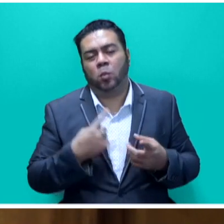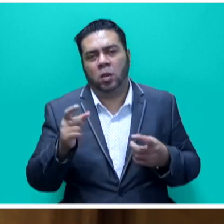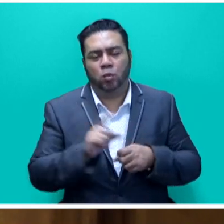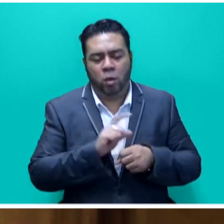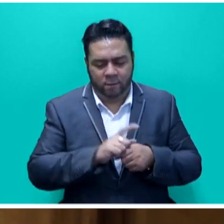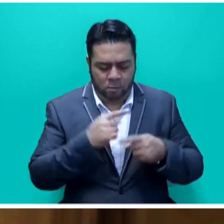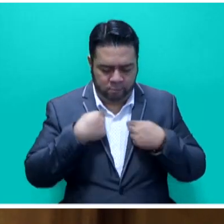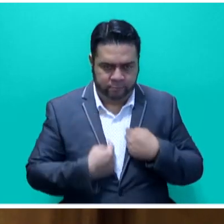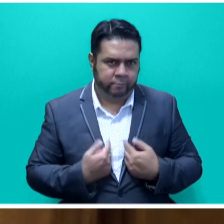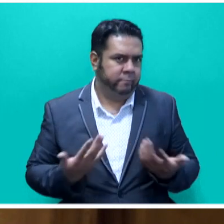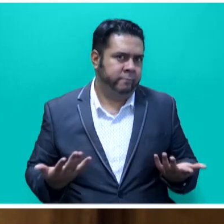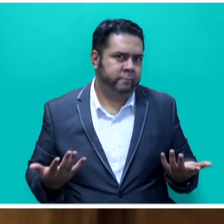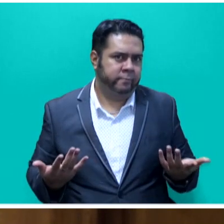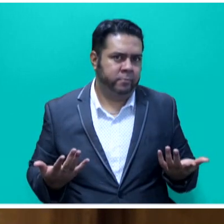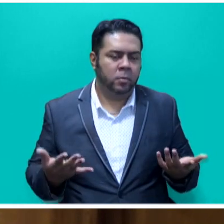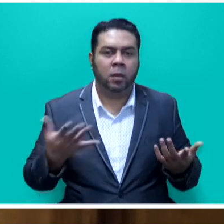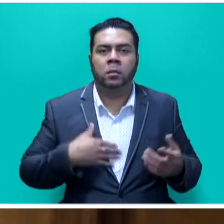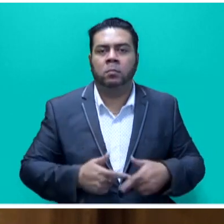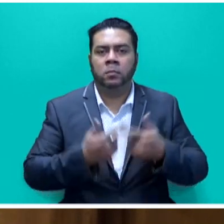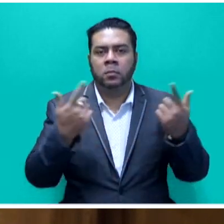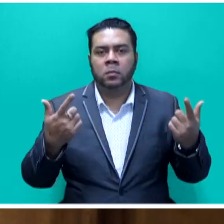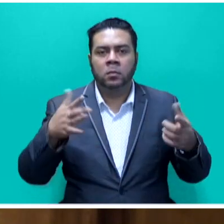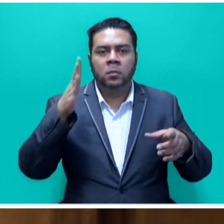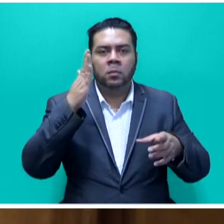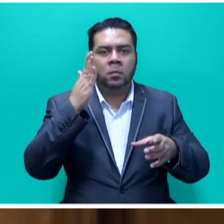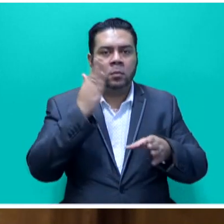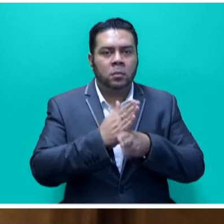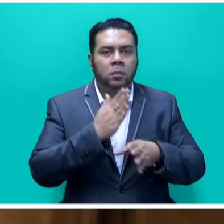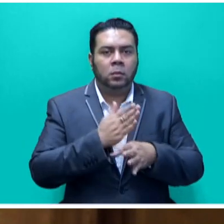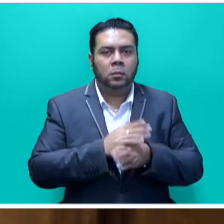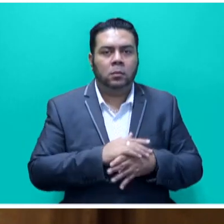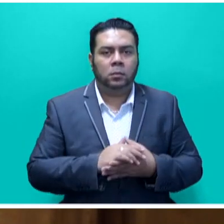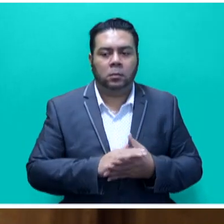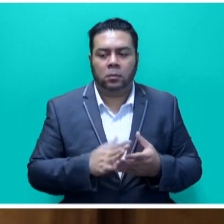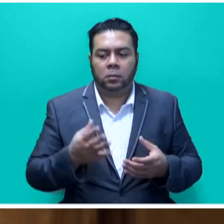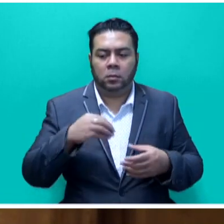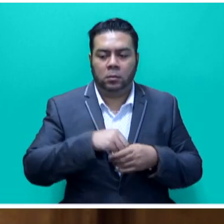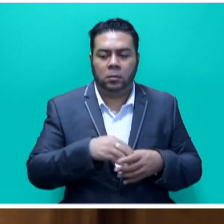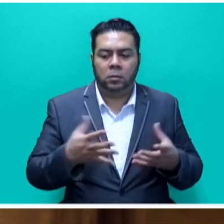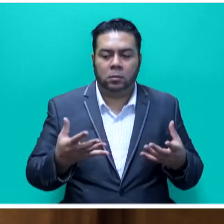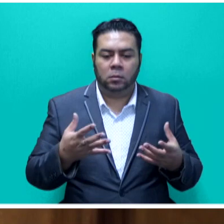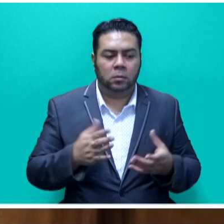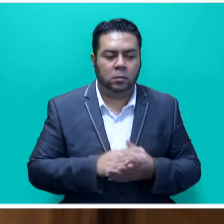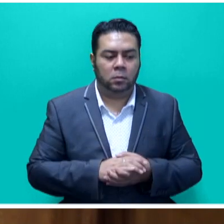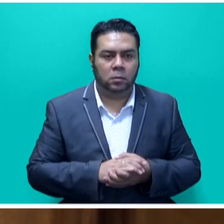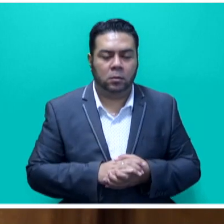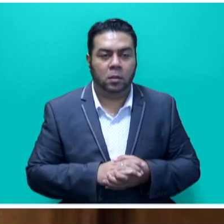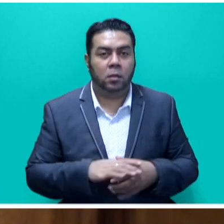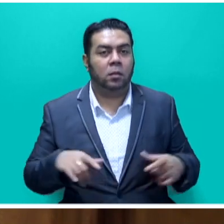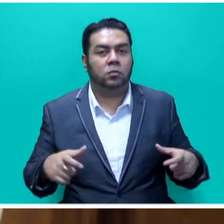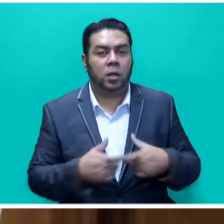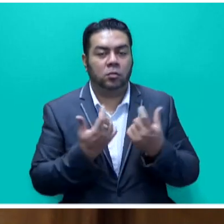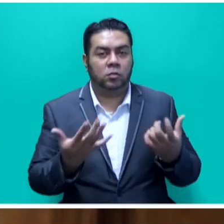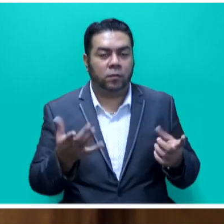unquote. The big work is implementation, and the work is now doubly urgent with coronavirus pandemic compounding the challenges faced by our